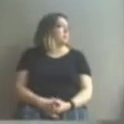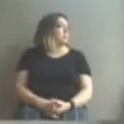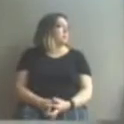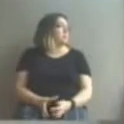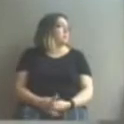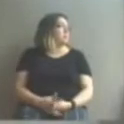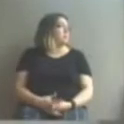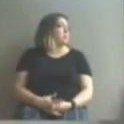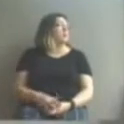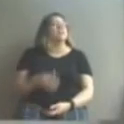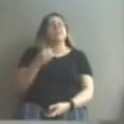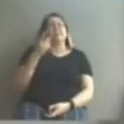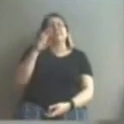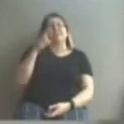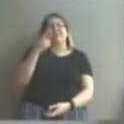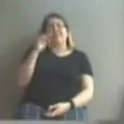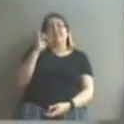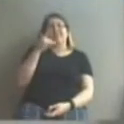Let me give it a try, okay?